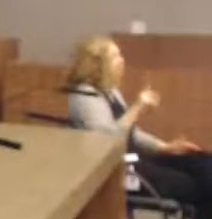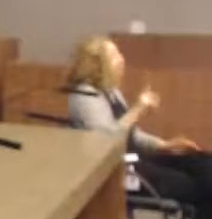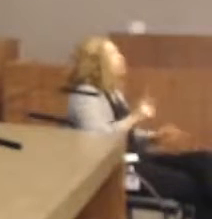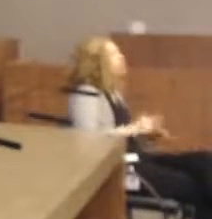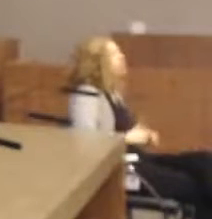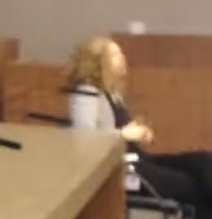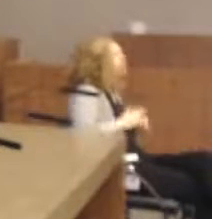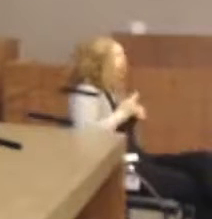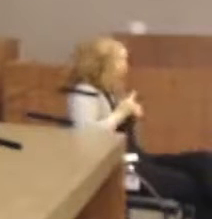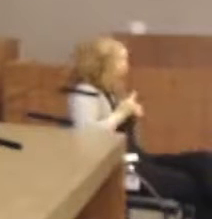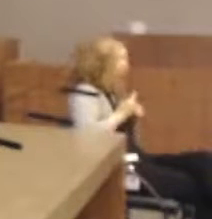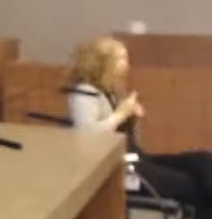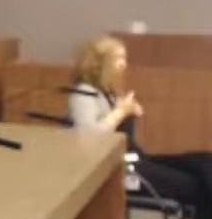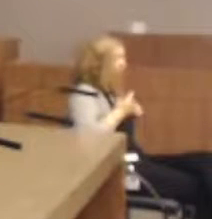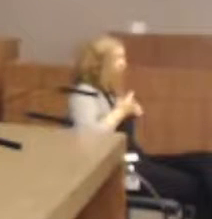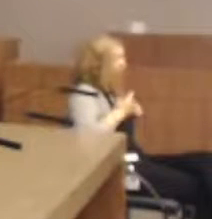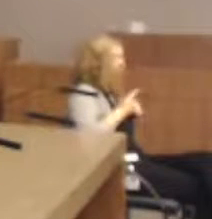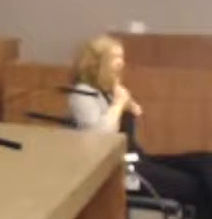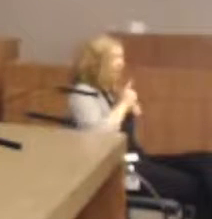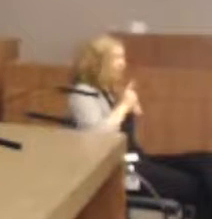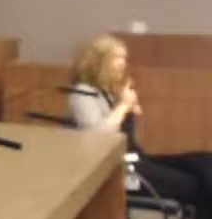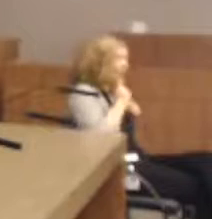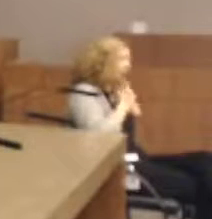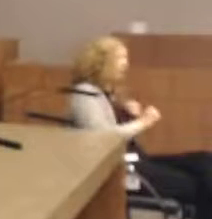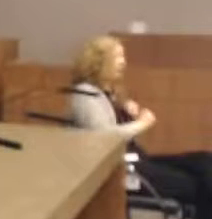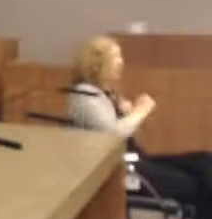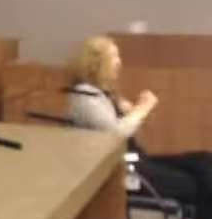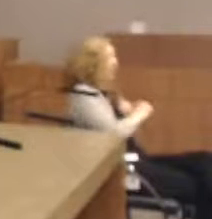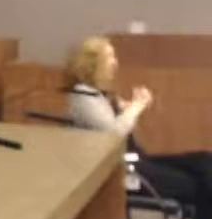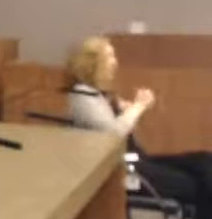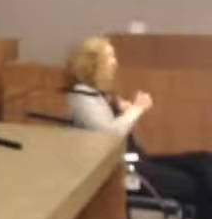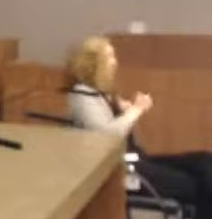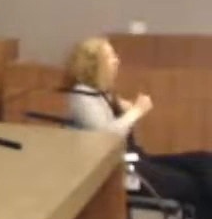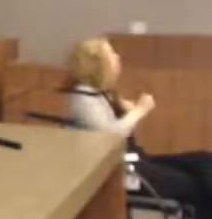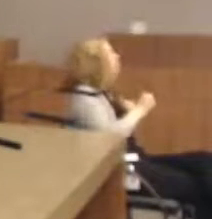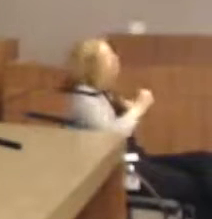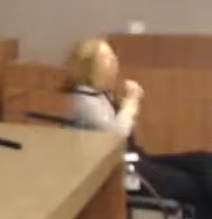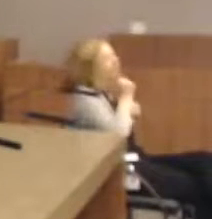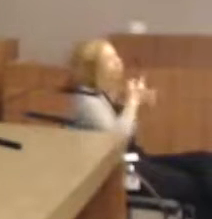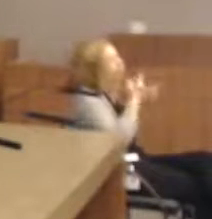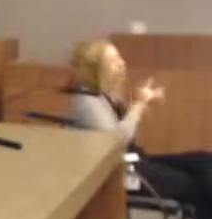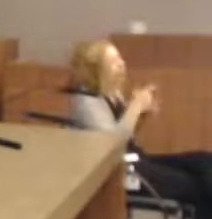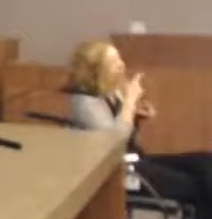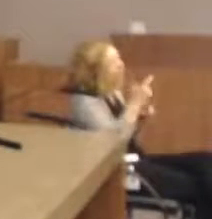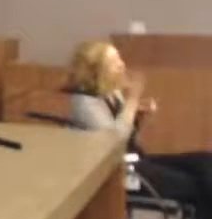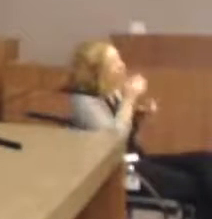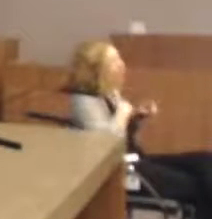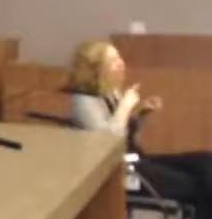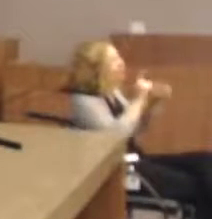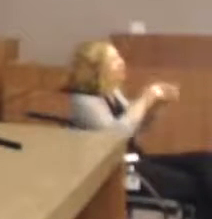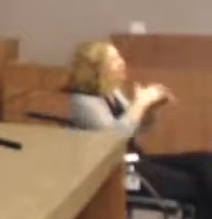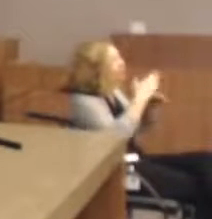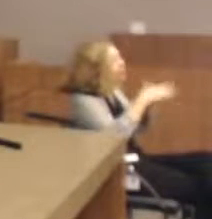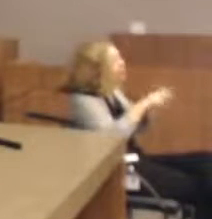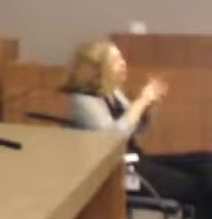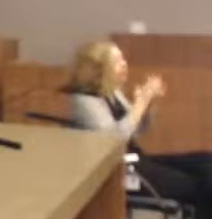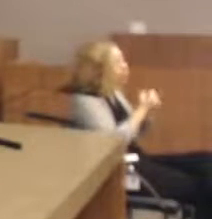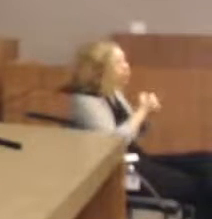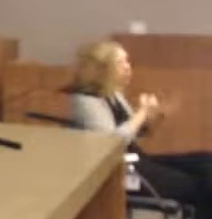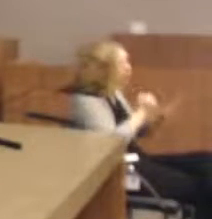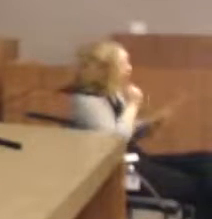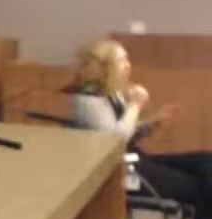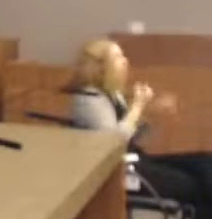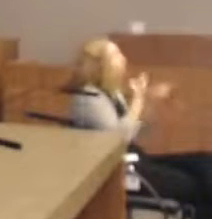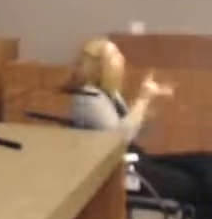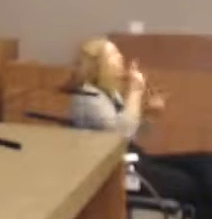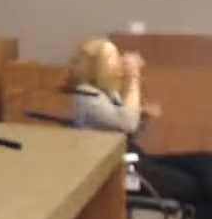Survival is extremely threatened. So this won't happen because you're going to get an exam at the end of this workshop. This won't happen because